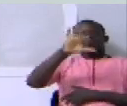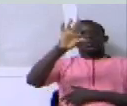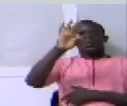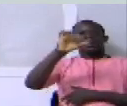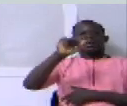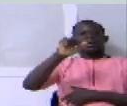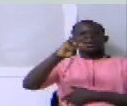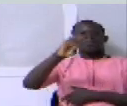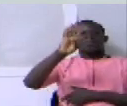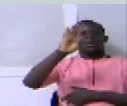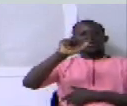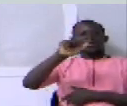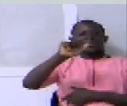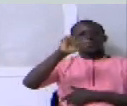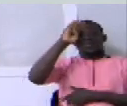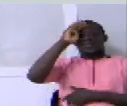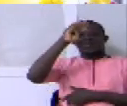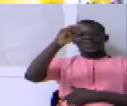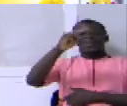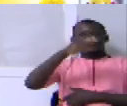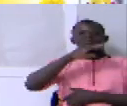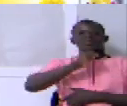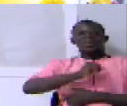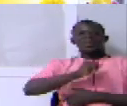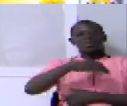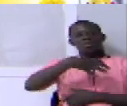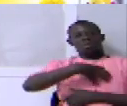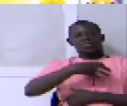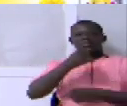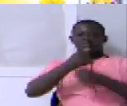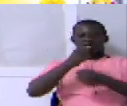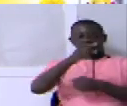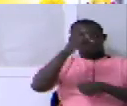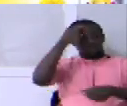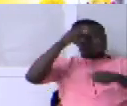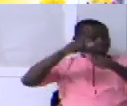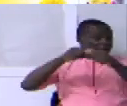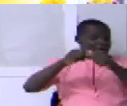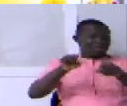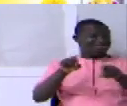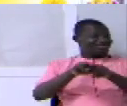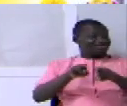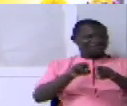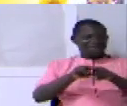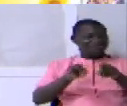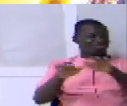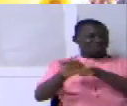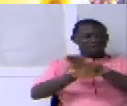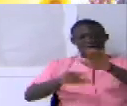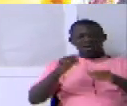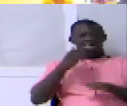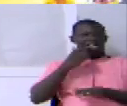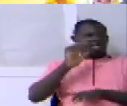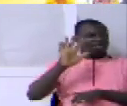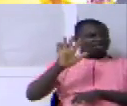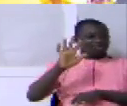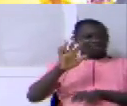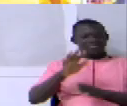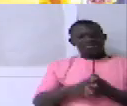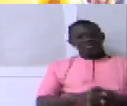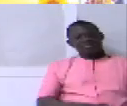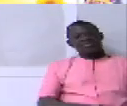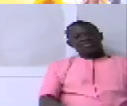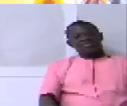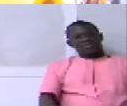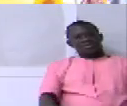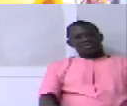Thank you, sir. May I remind you that you're still under oath? council kabe hakilo bulan la hanumbi yekalio menkebe